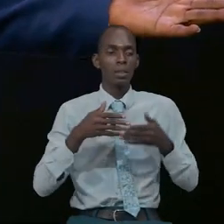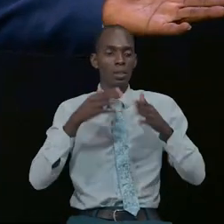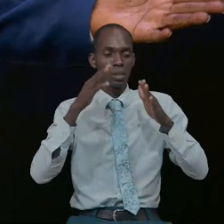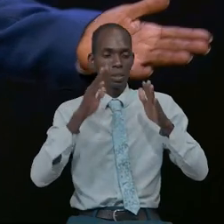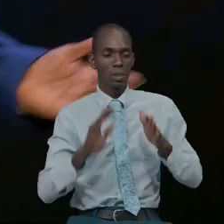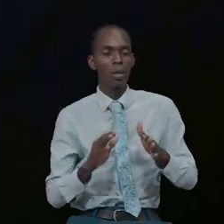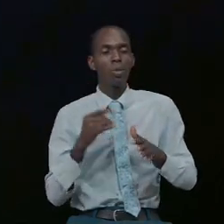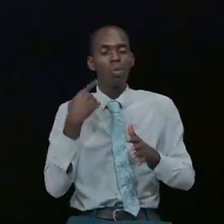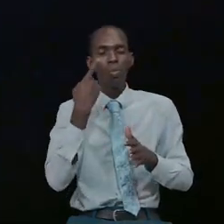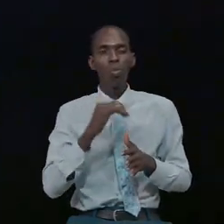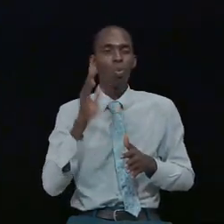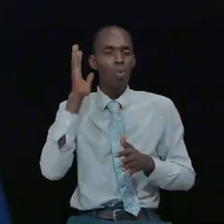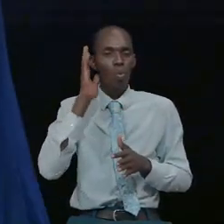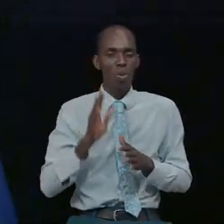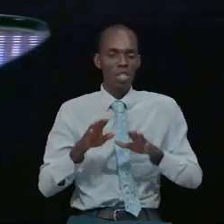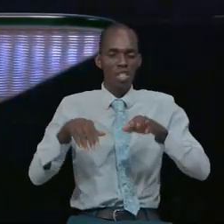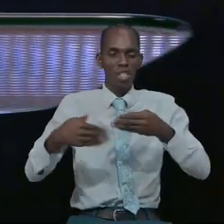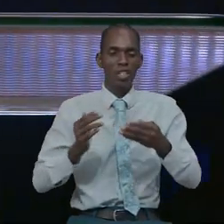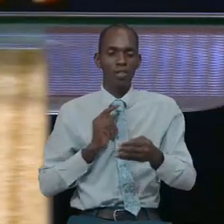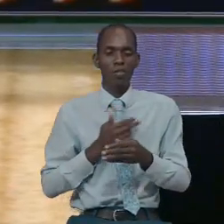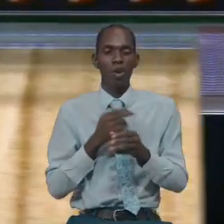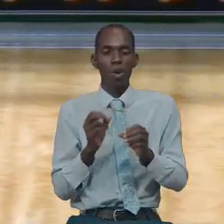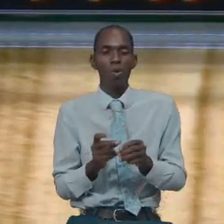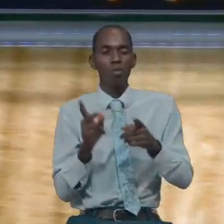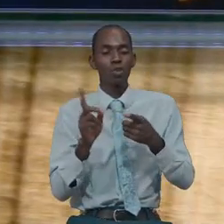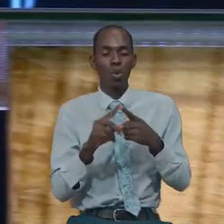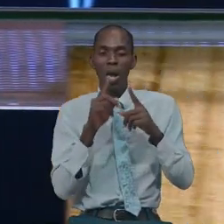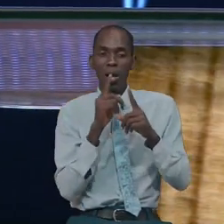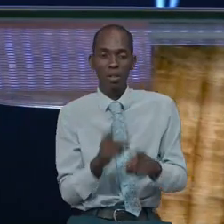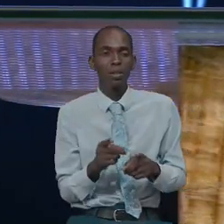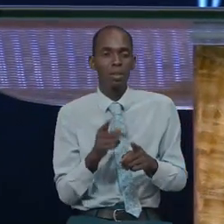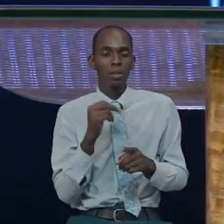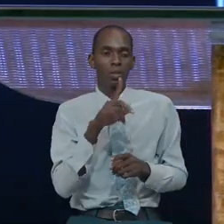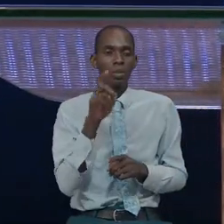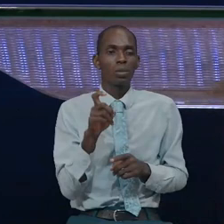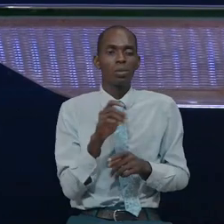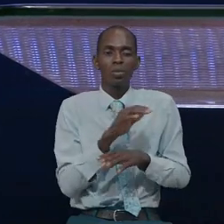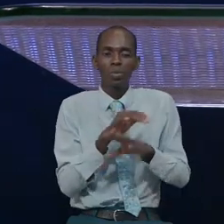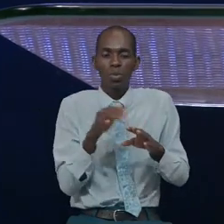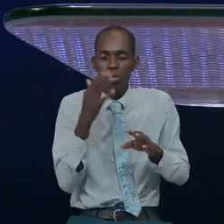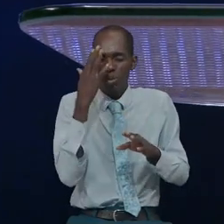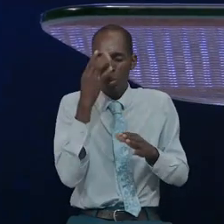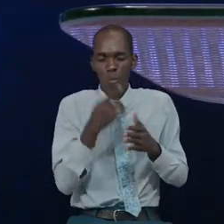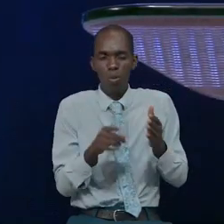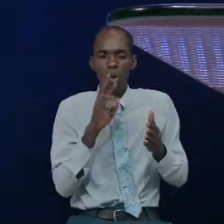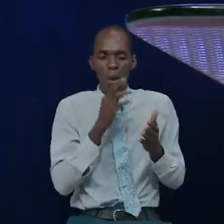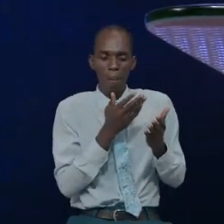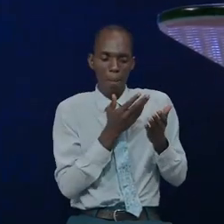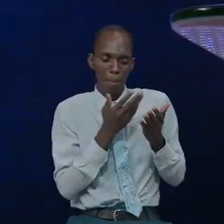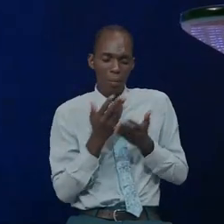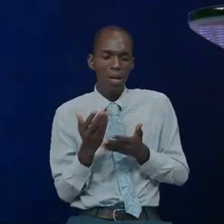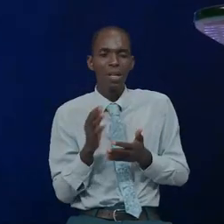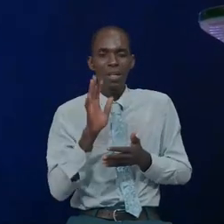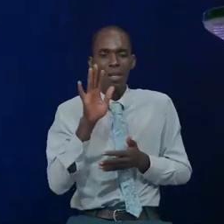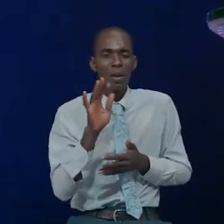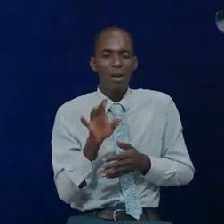to call us to a kind of ask the question, he doesn't know what we are bringing out of the pocket. And then we're trying to find a